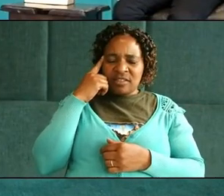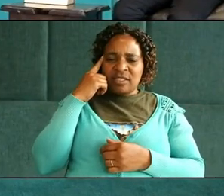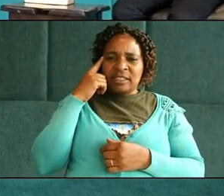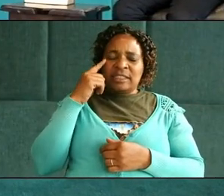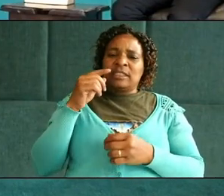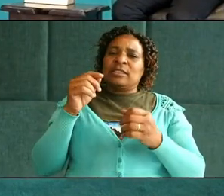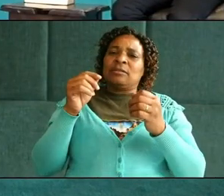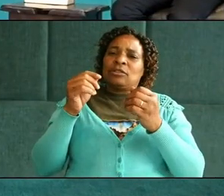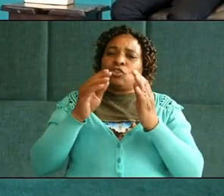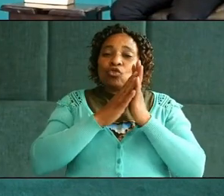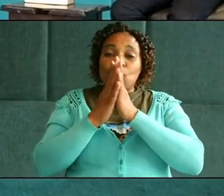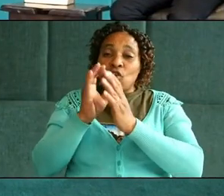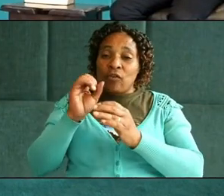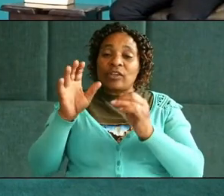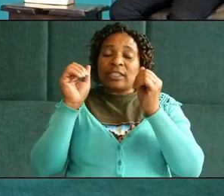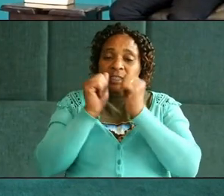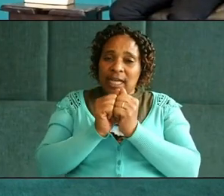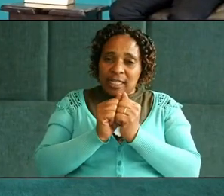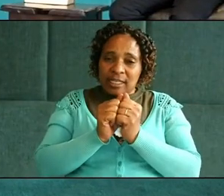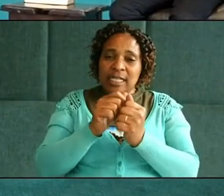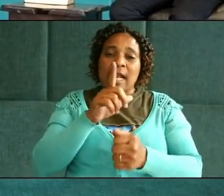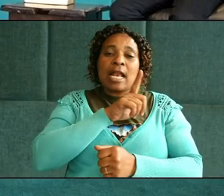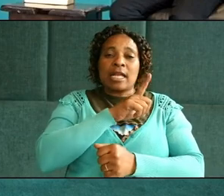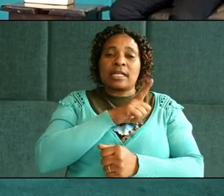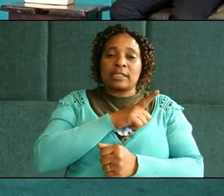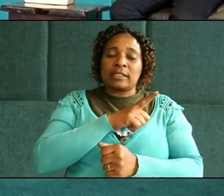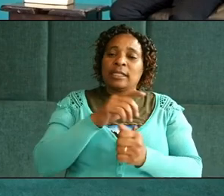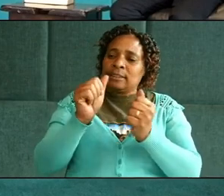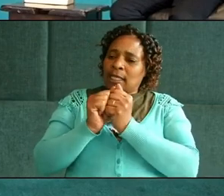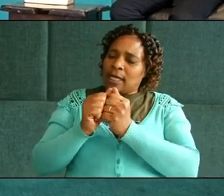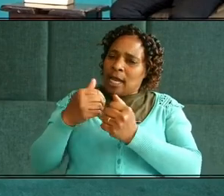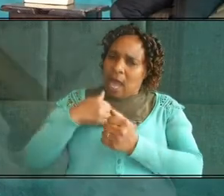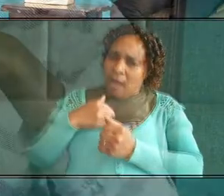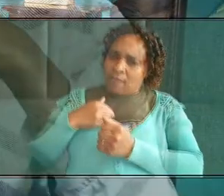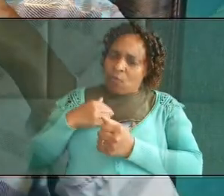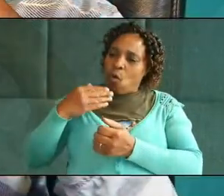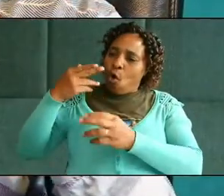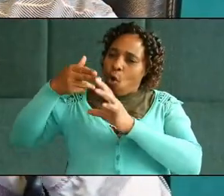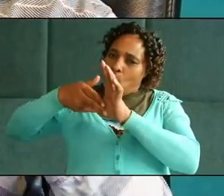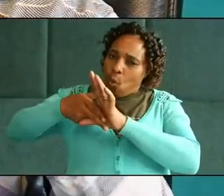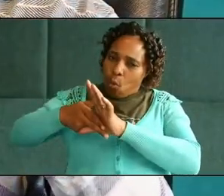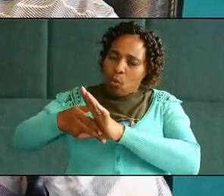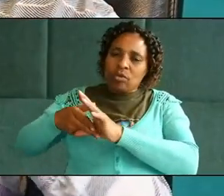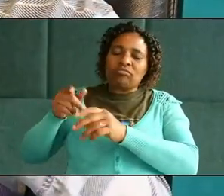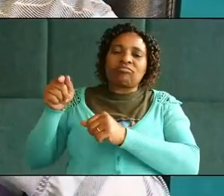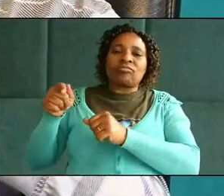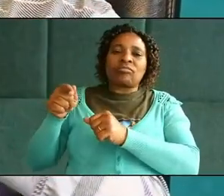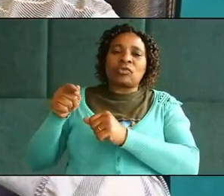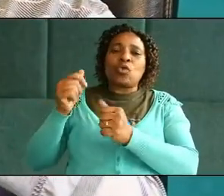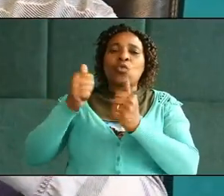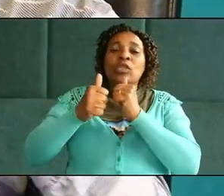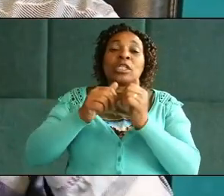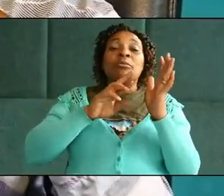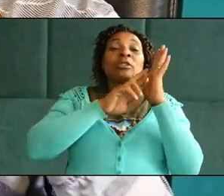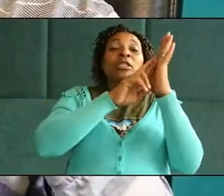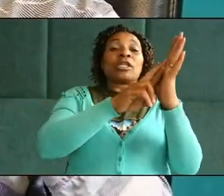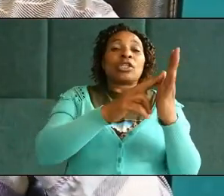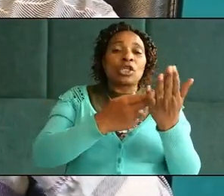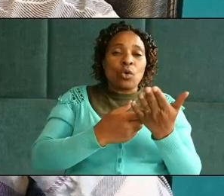10 virgins. 5 had enough oil, and oil in the Bible represents the Holy Spirit.